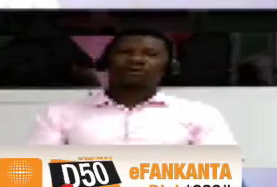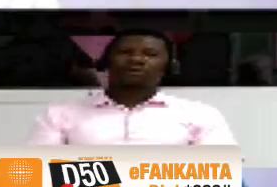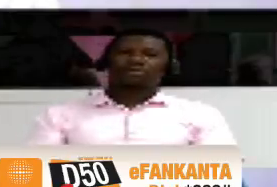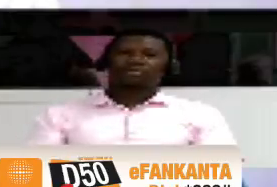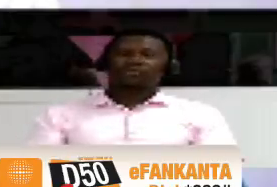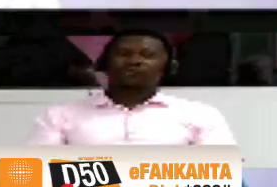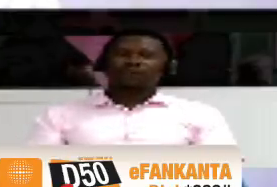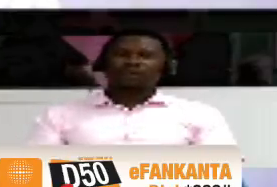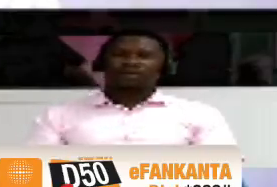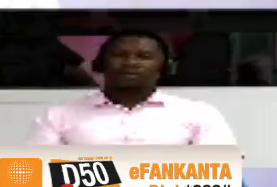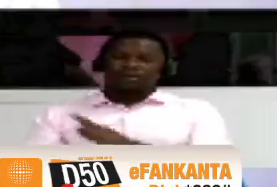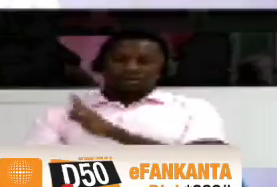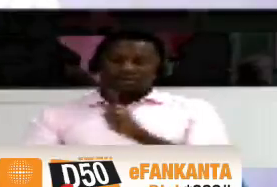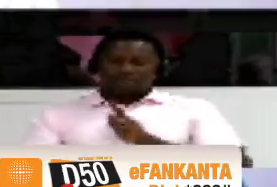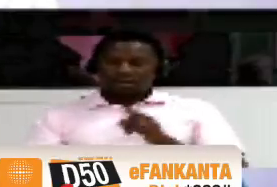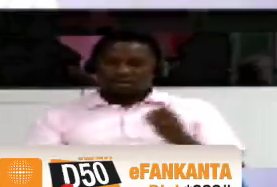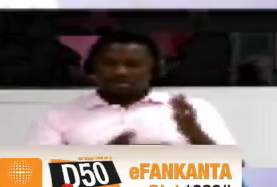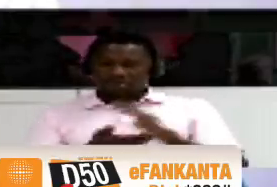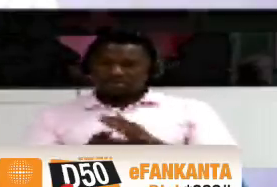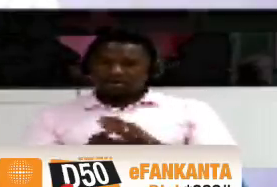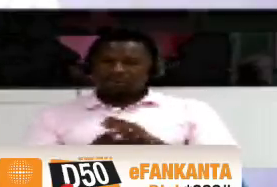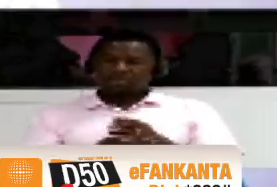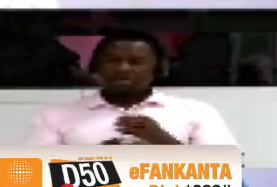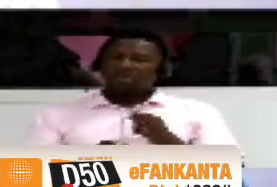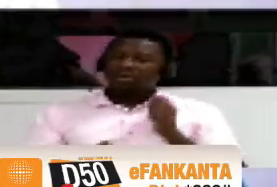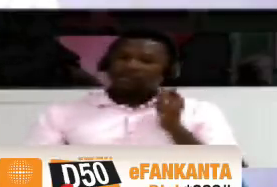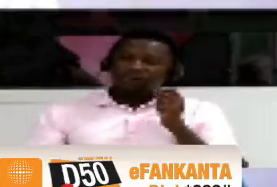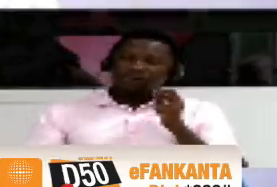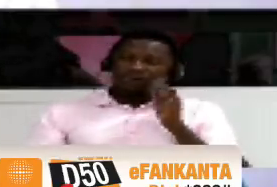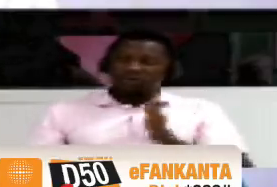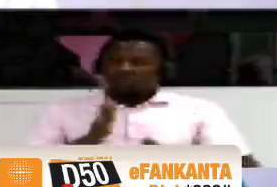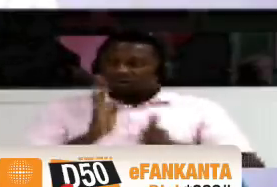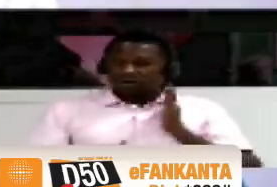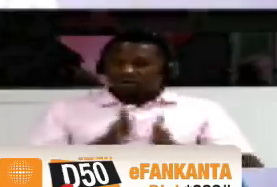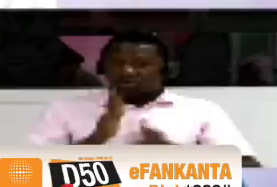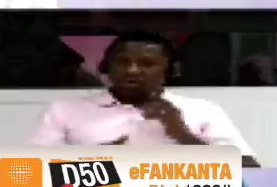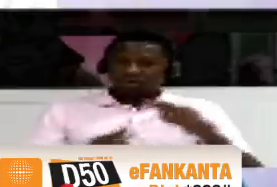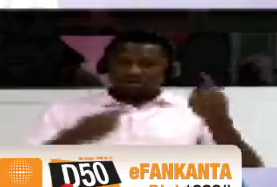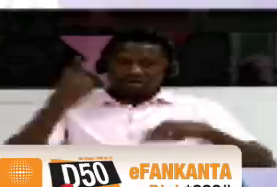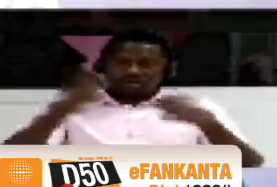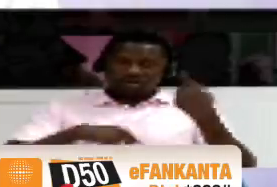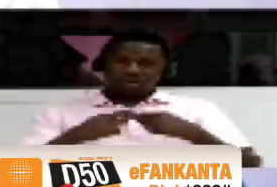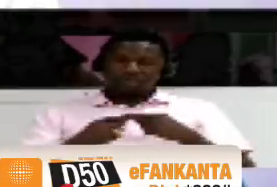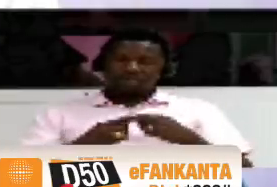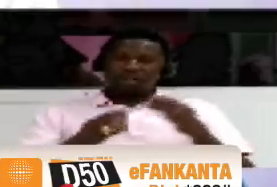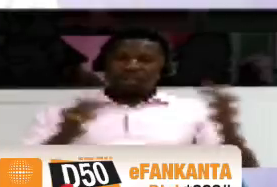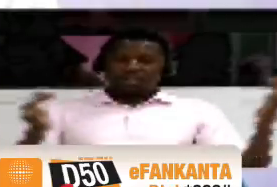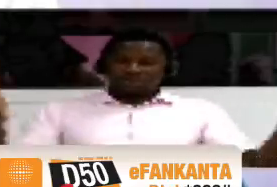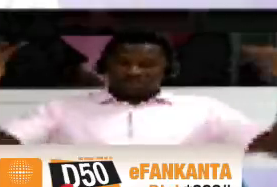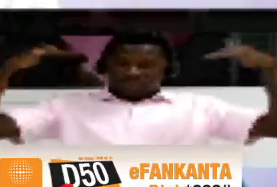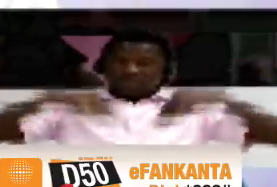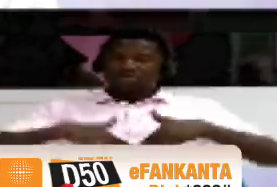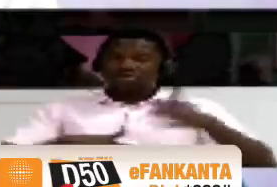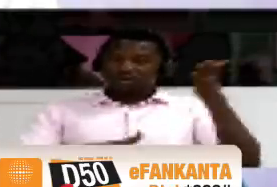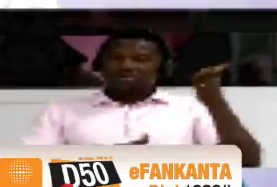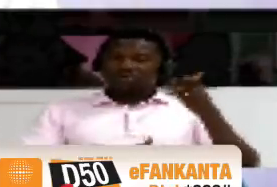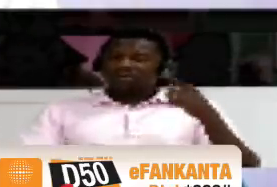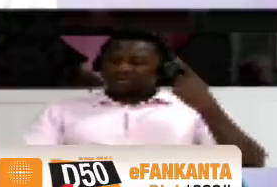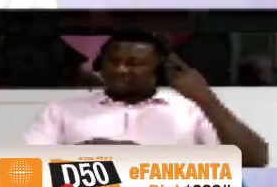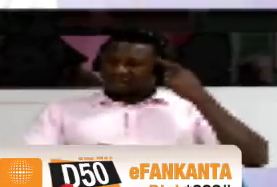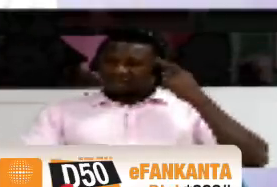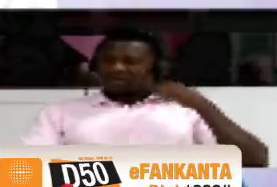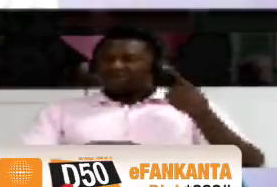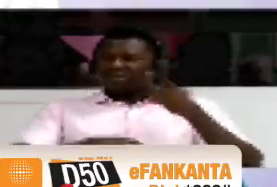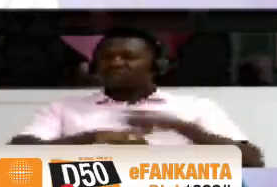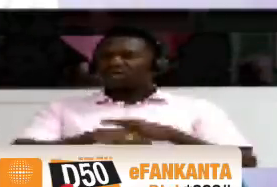they came on an athletic competition at the Independent Stadium. I think it was during the course of